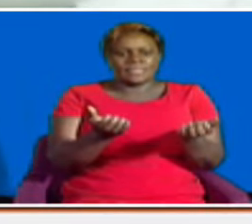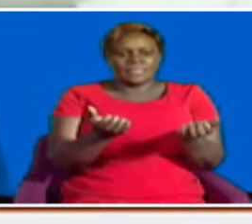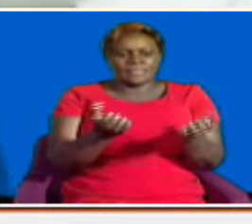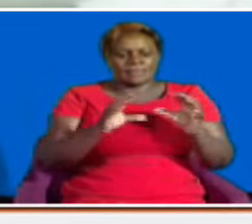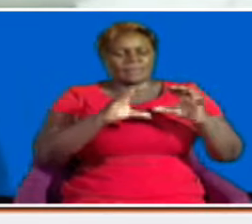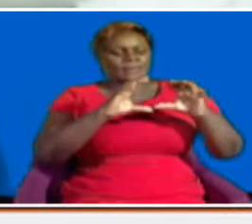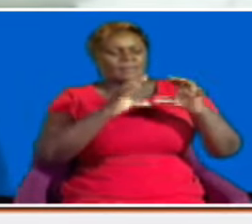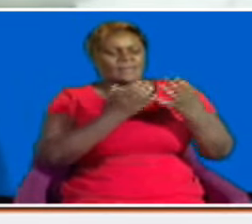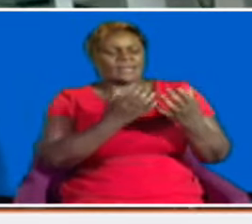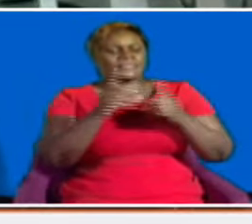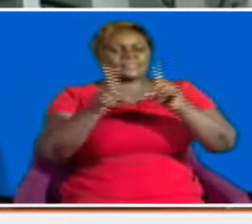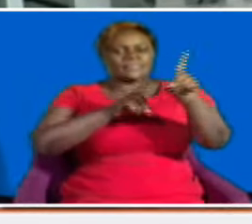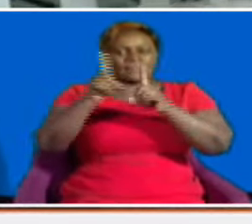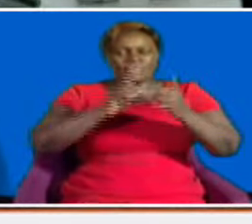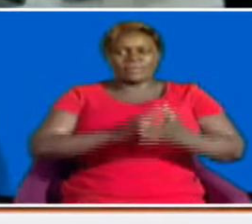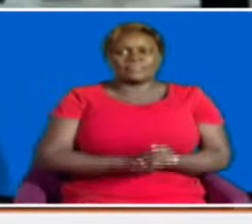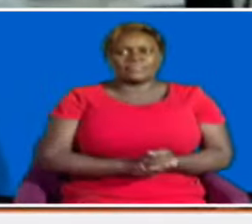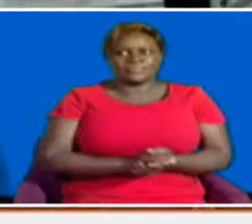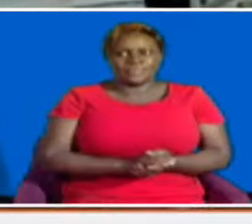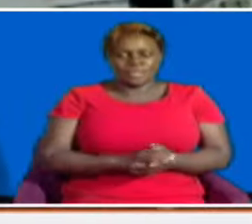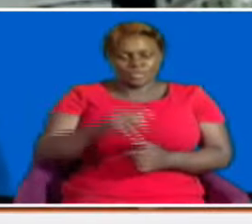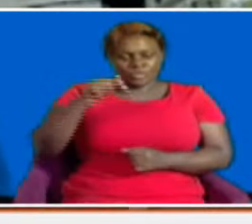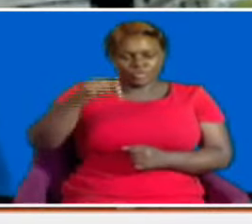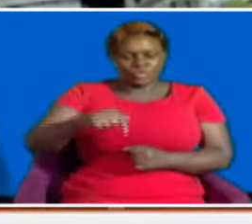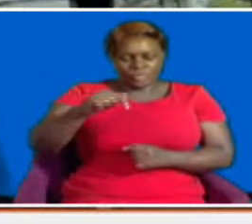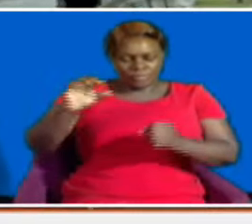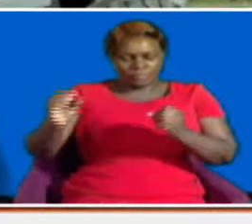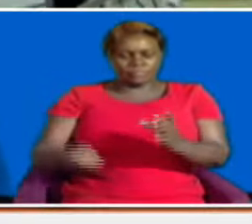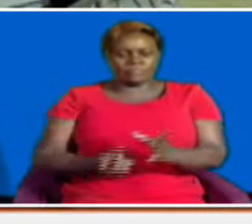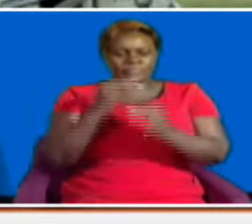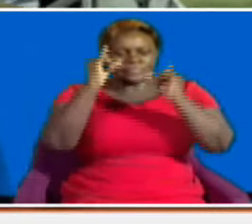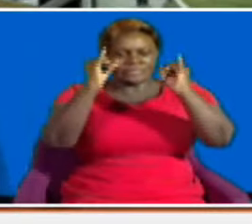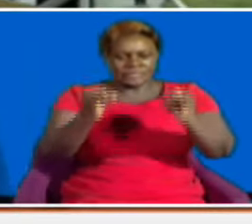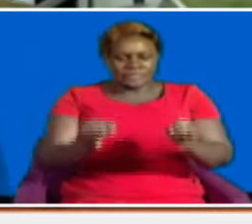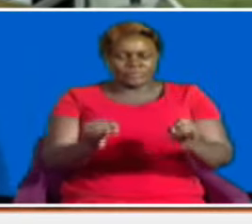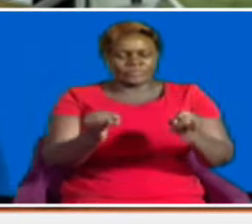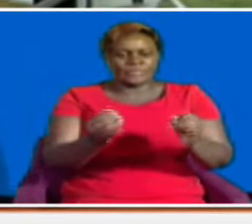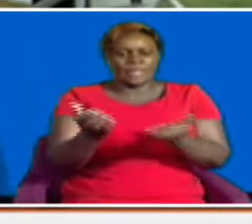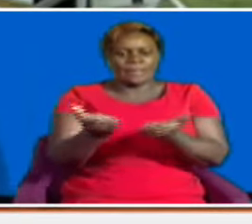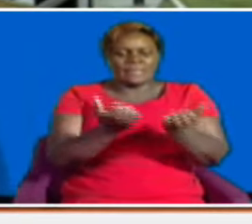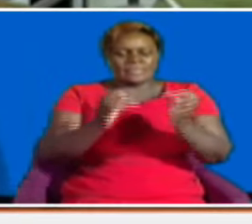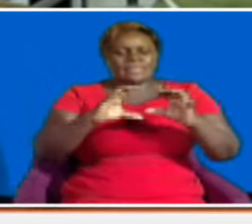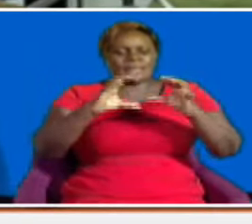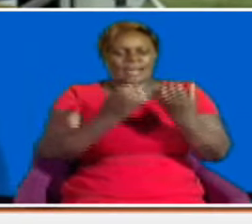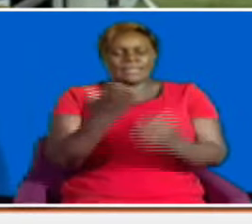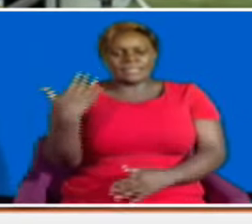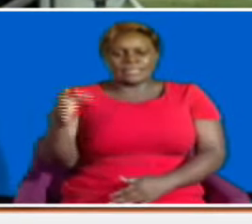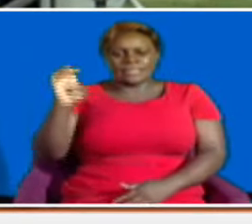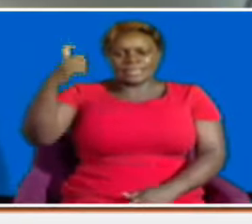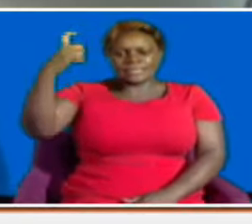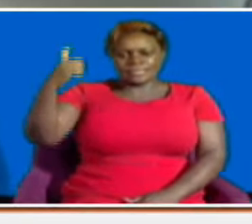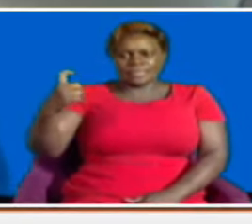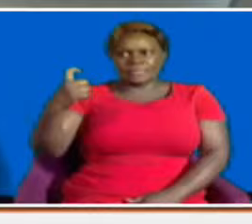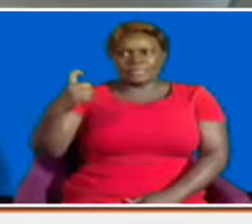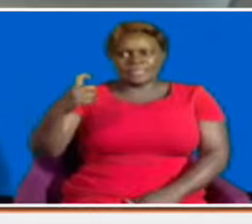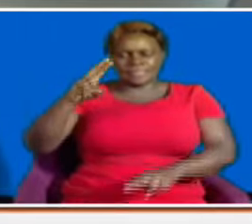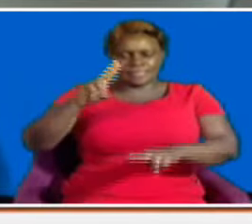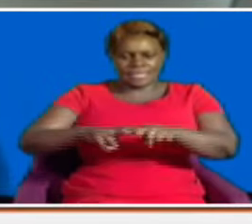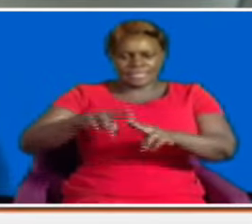class kind of travel? Today, we are actually launching our new business class product, the executive seat